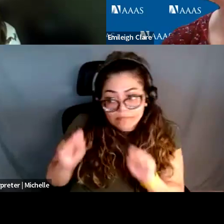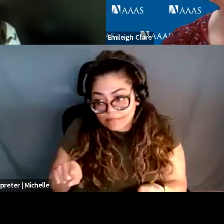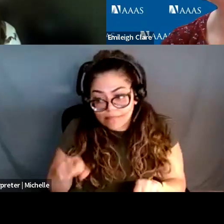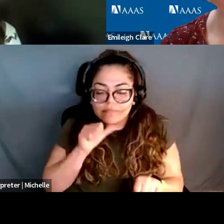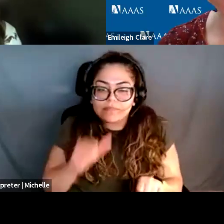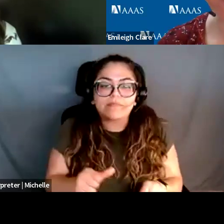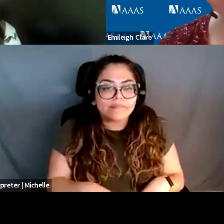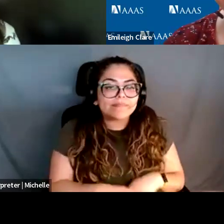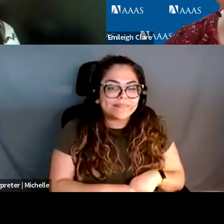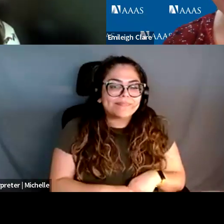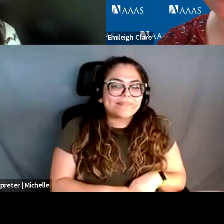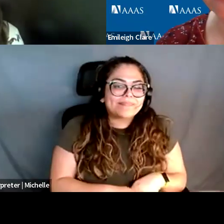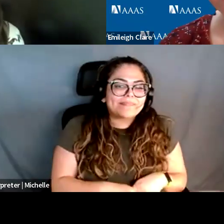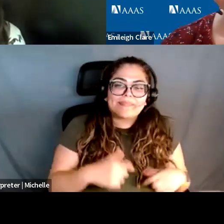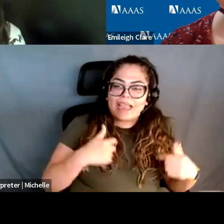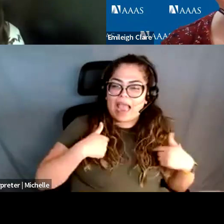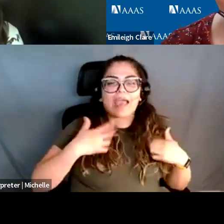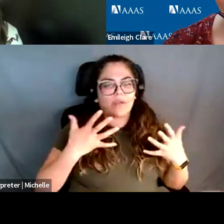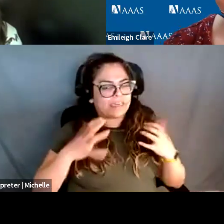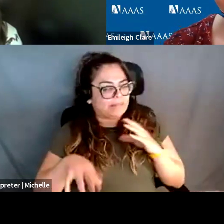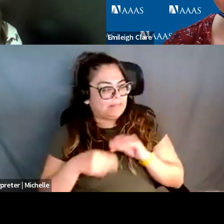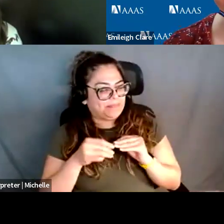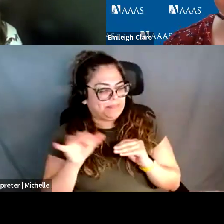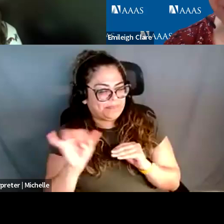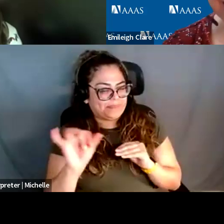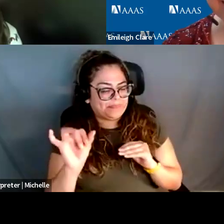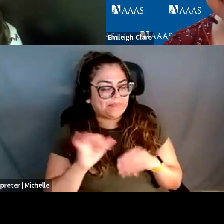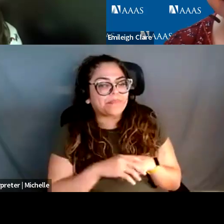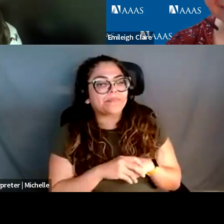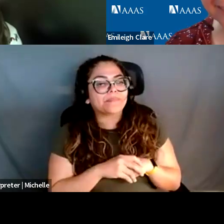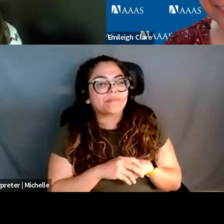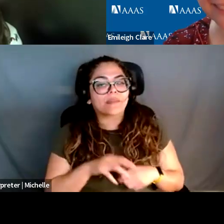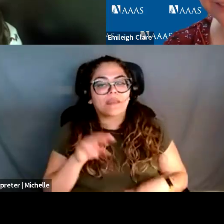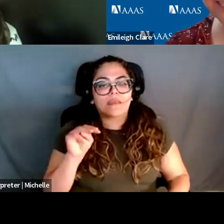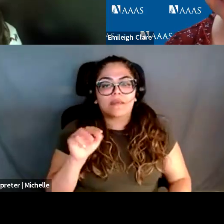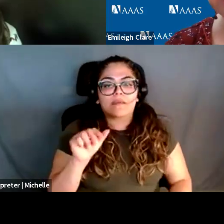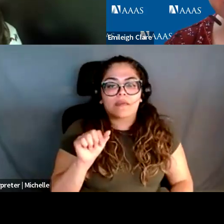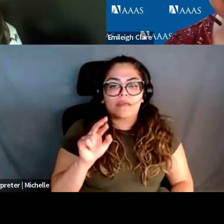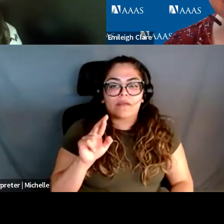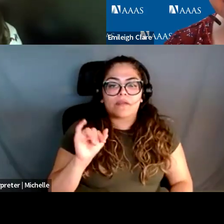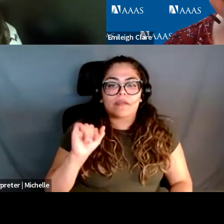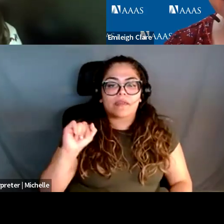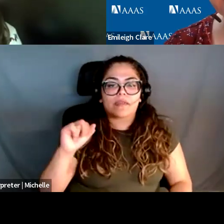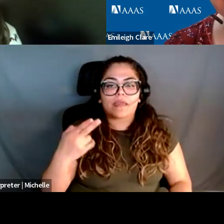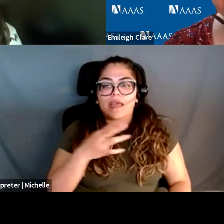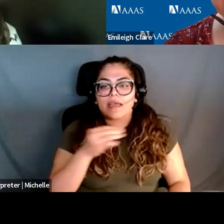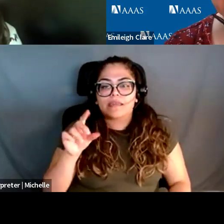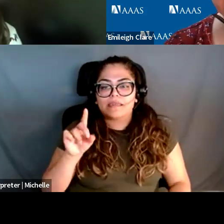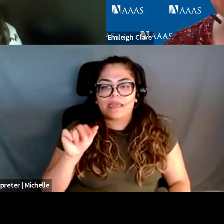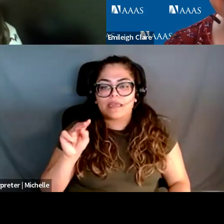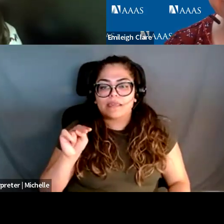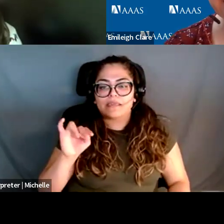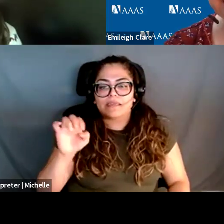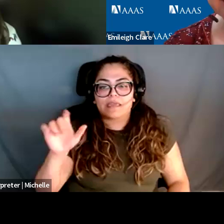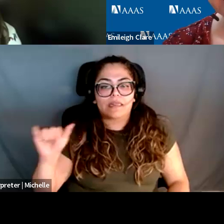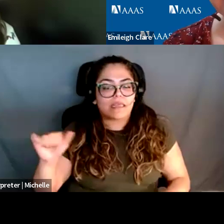I love all of this. I'll just add too that, like what Mariah and Daniela said, that looking at the directories and existing structures